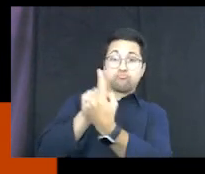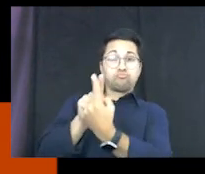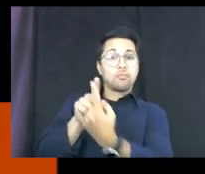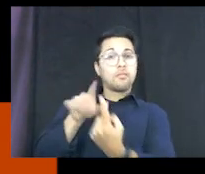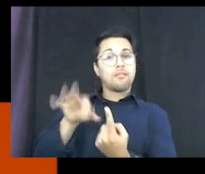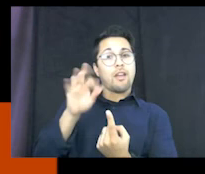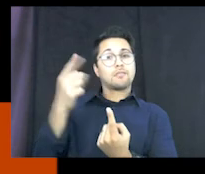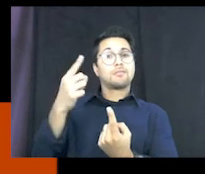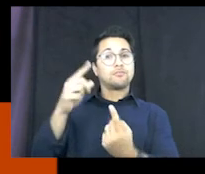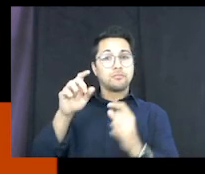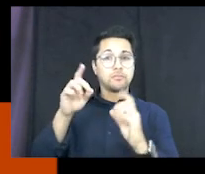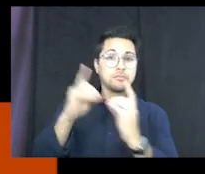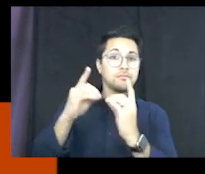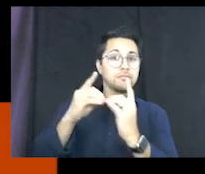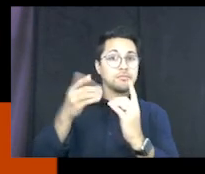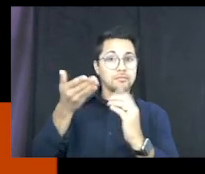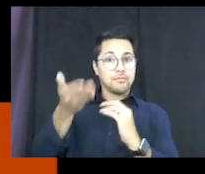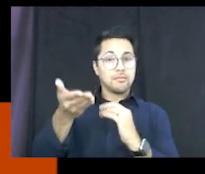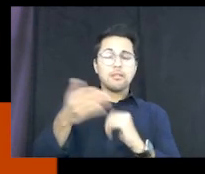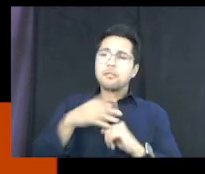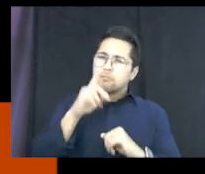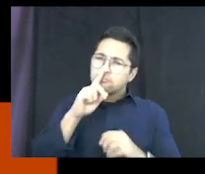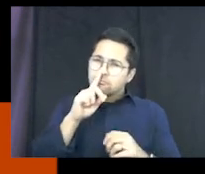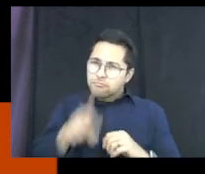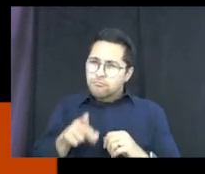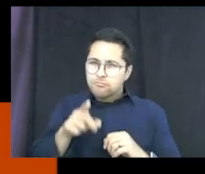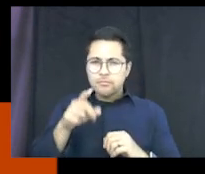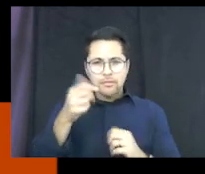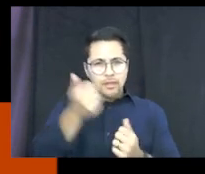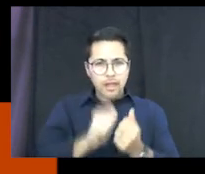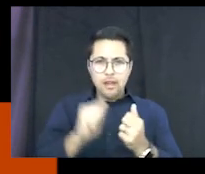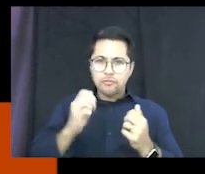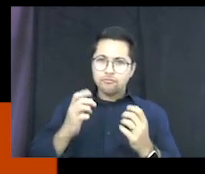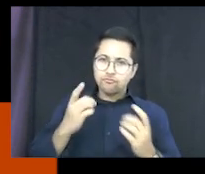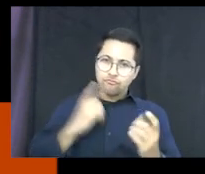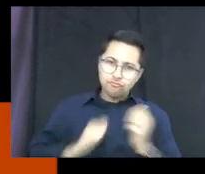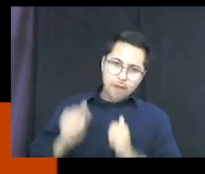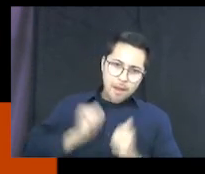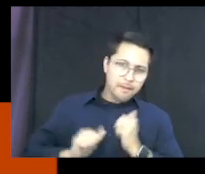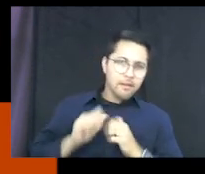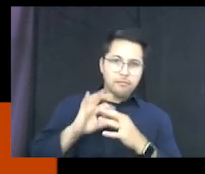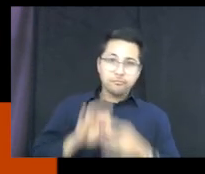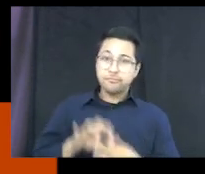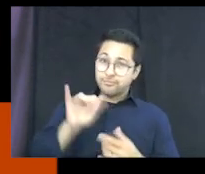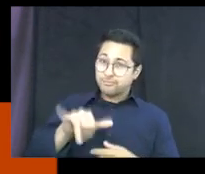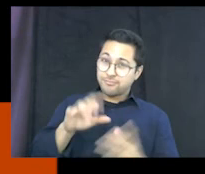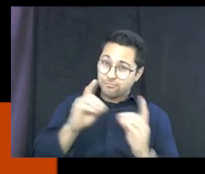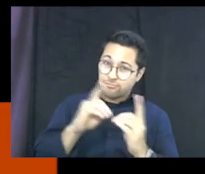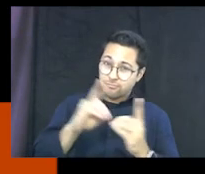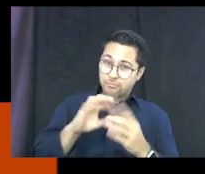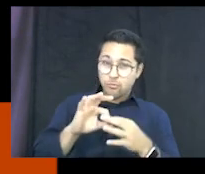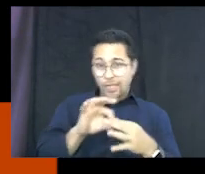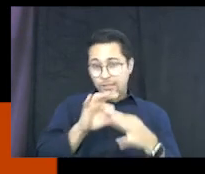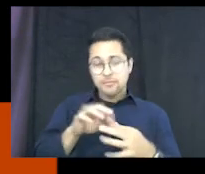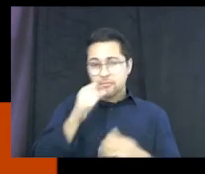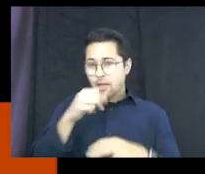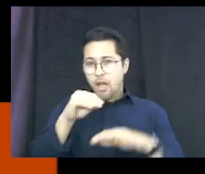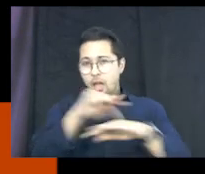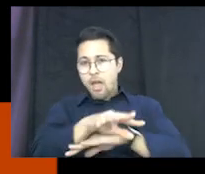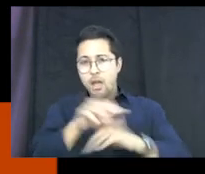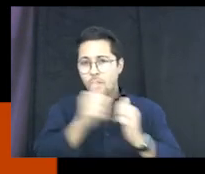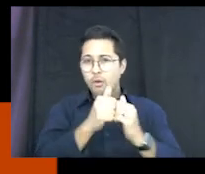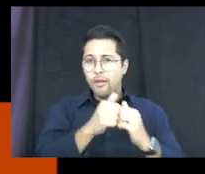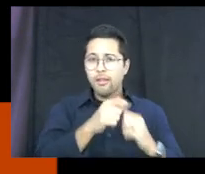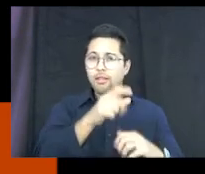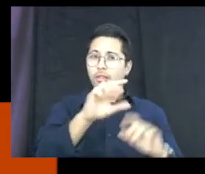dating within the group, make sure that any drama related to your relationship doesn't interfere with the group's meetings